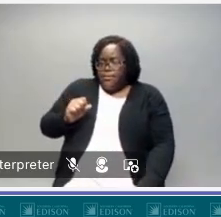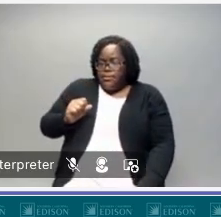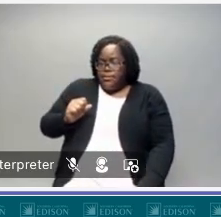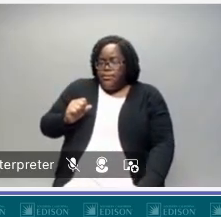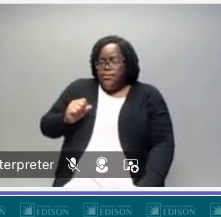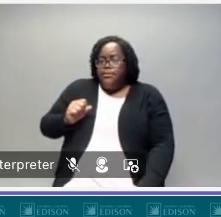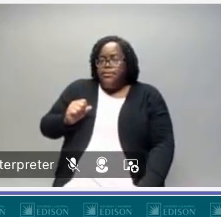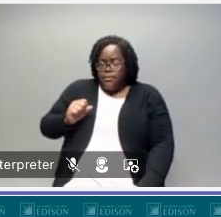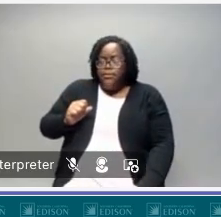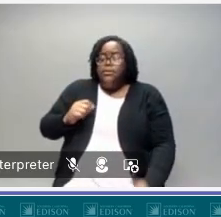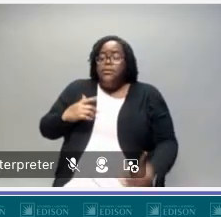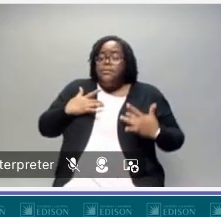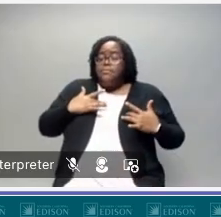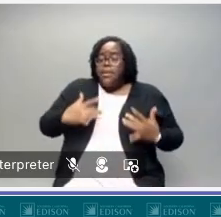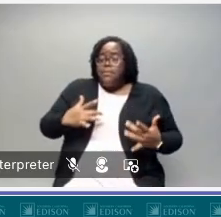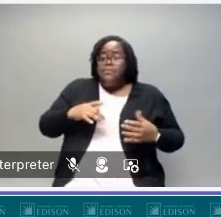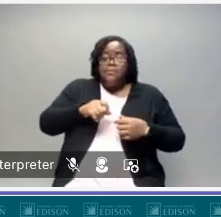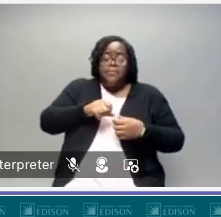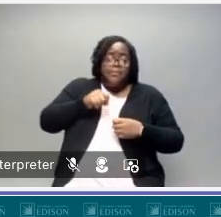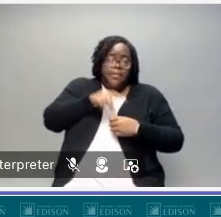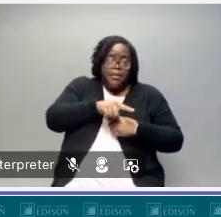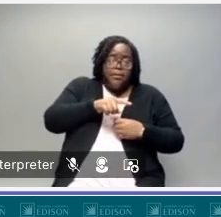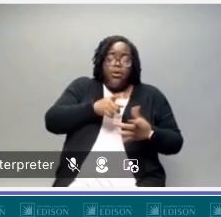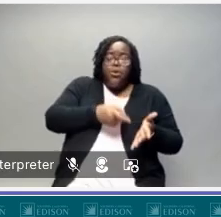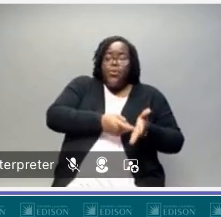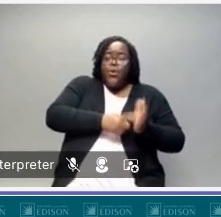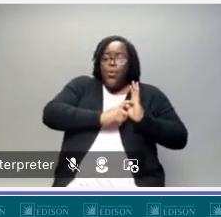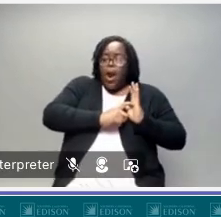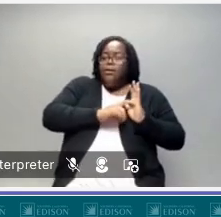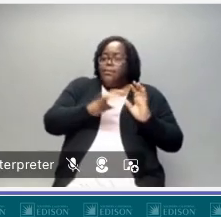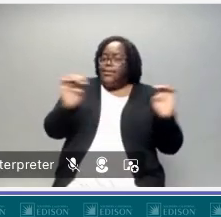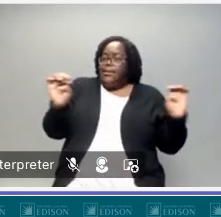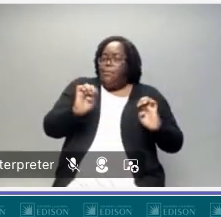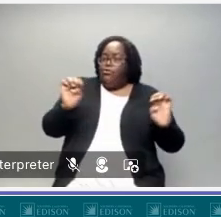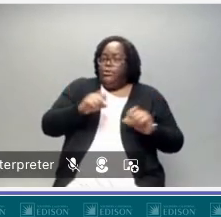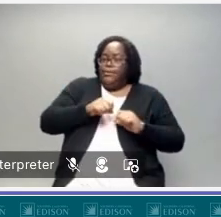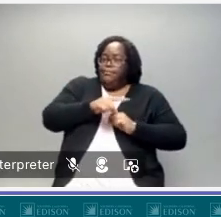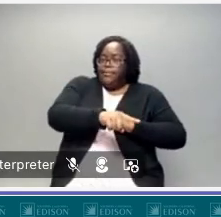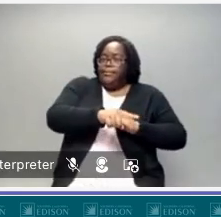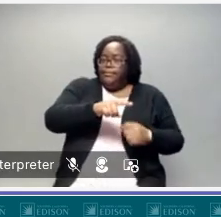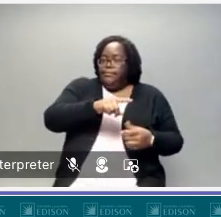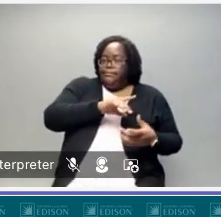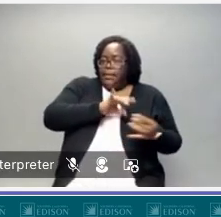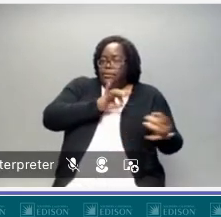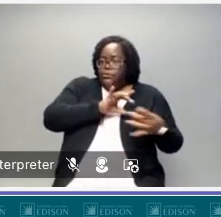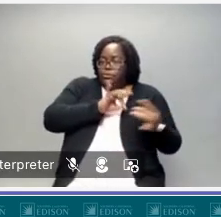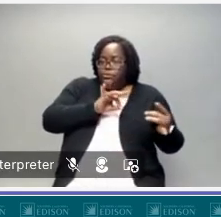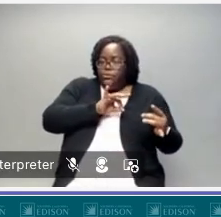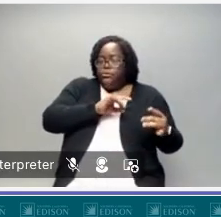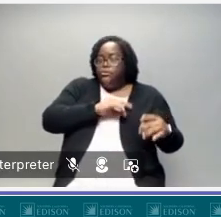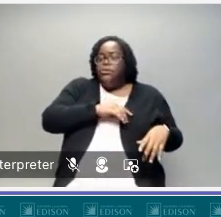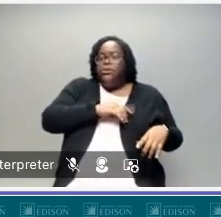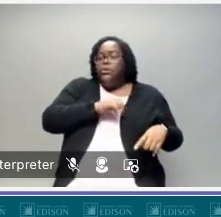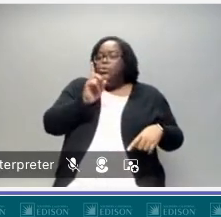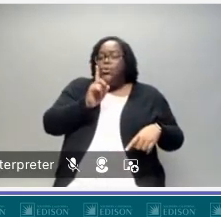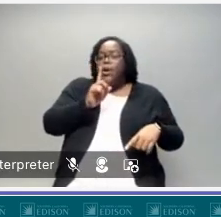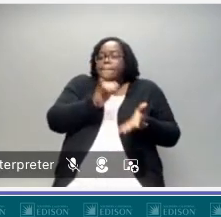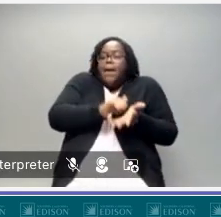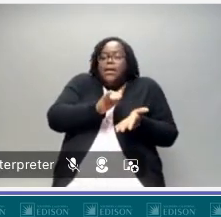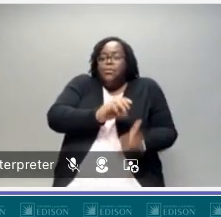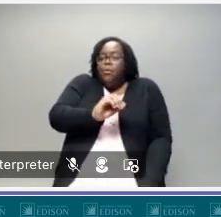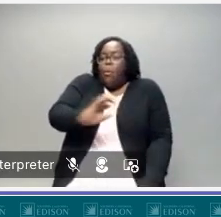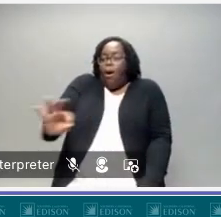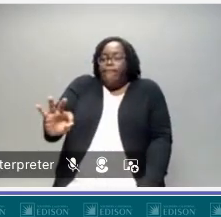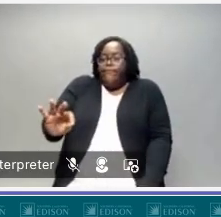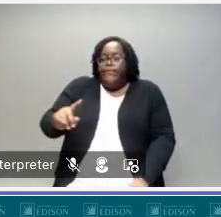These PSPS notifications are required. They're emergency notifications, and you can't turn them off.